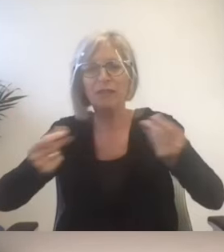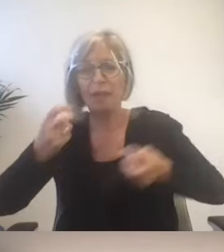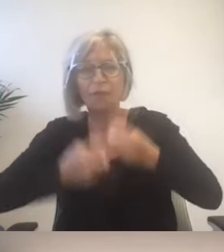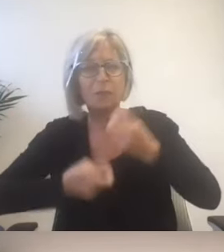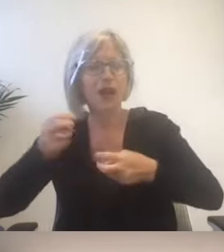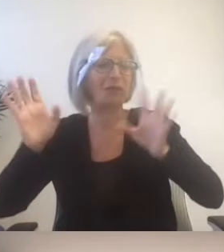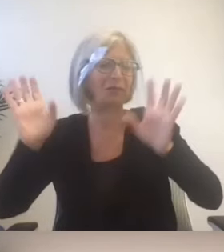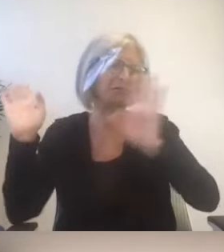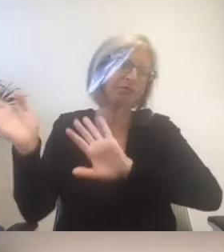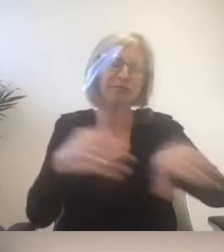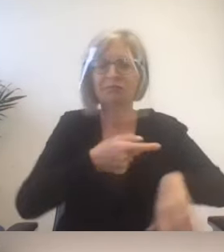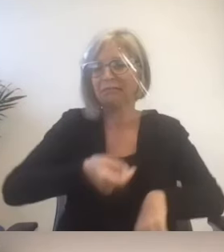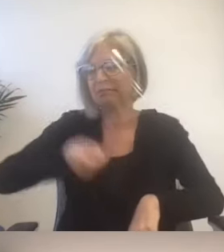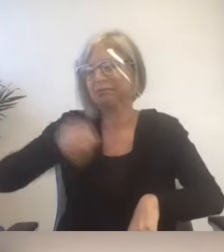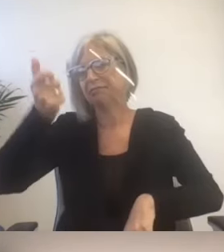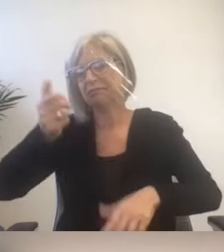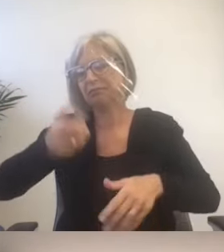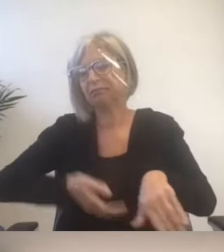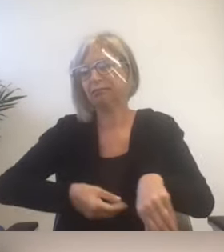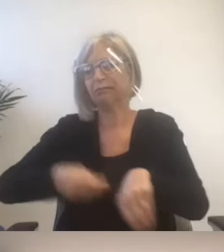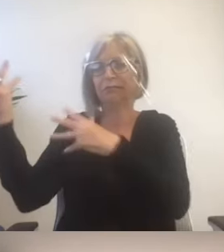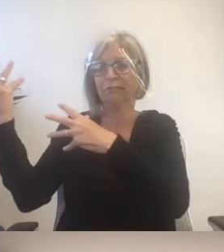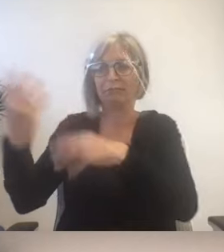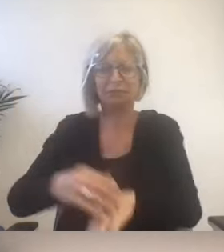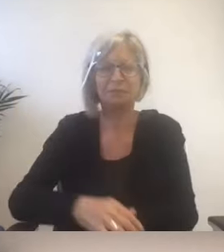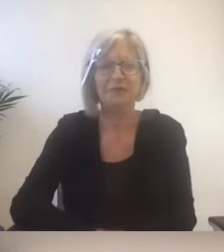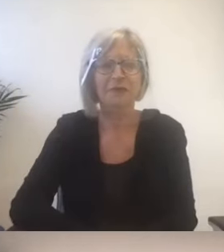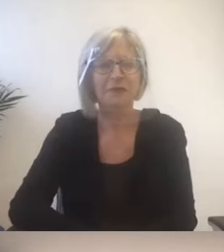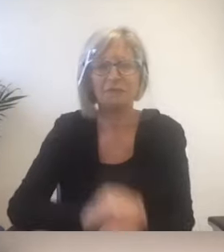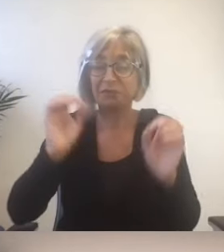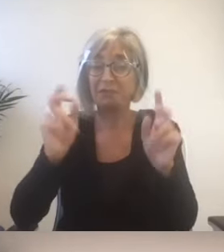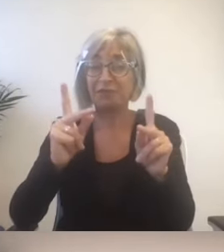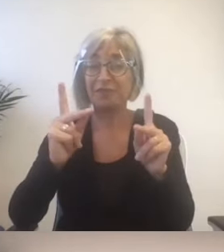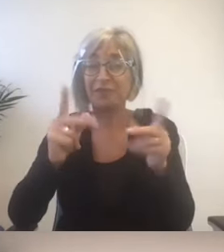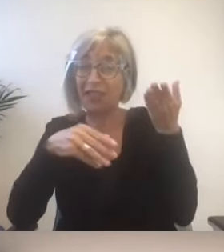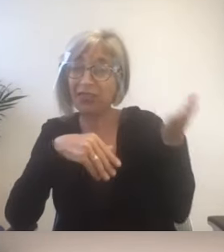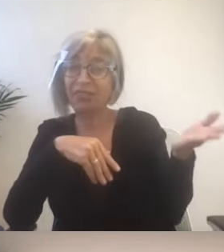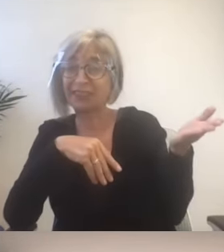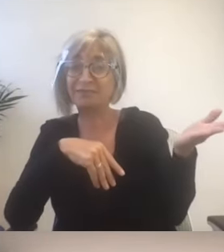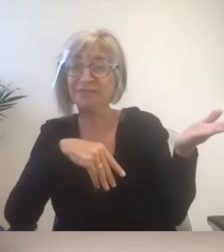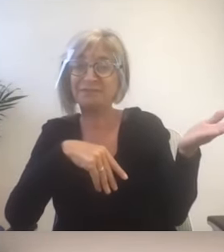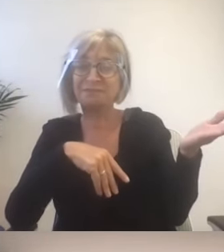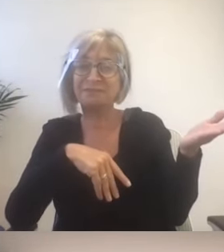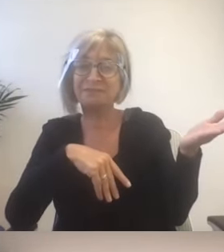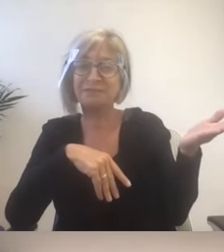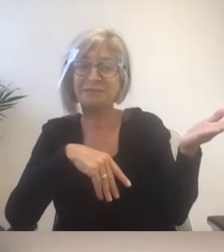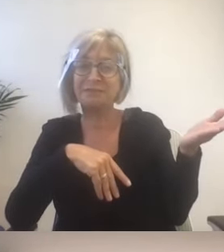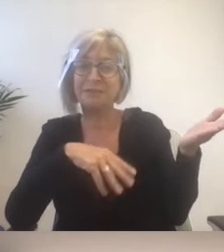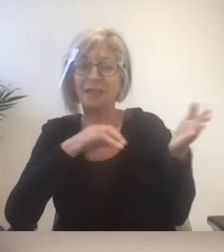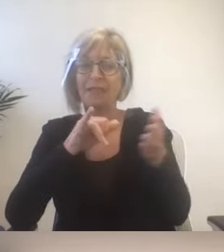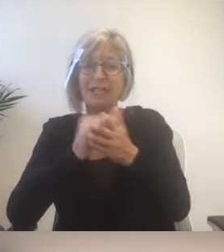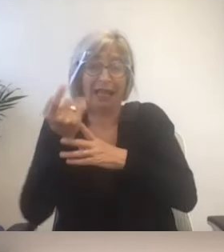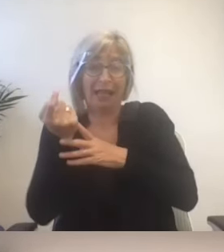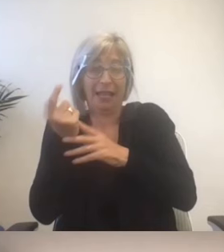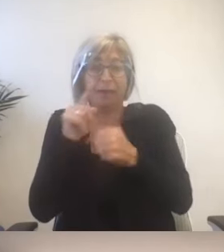good on it. Let's just get rid of it. All right, there it goes. So that's a little bit